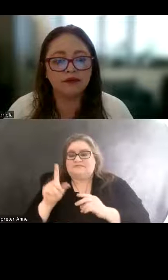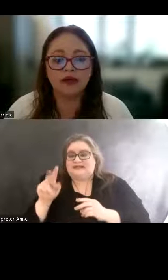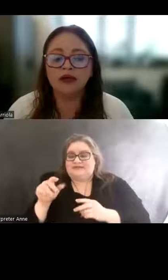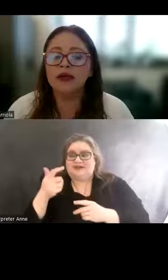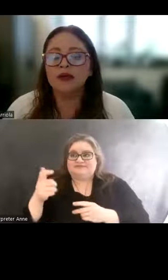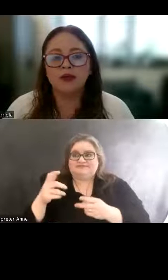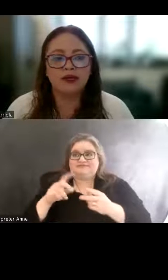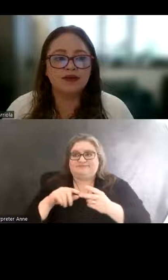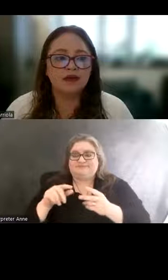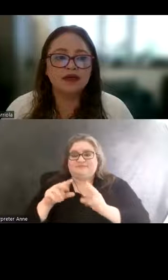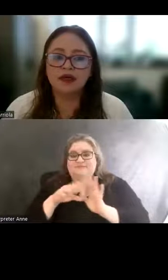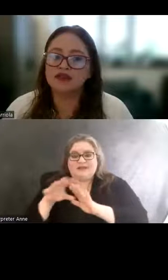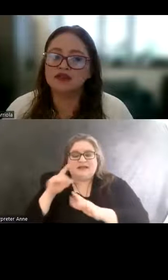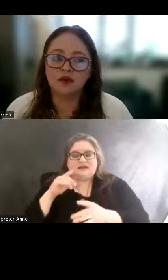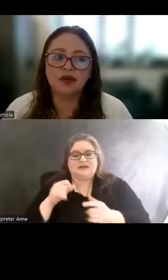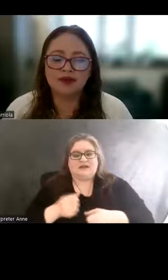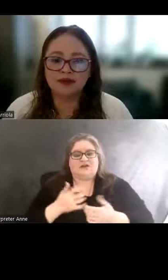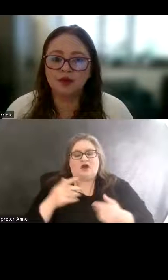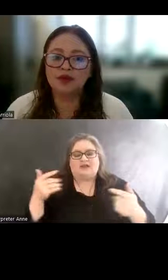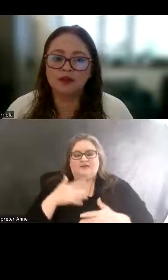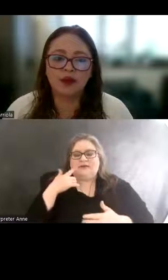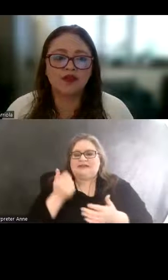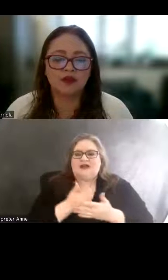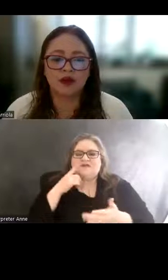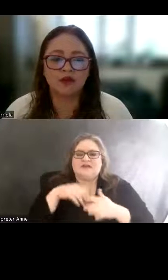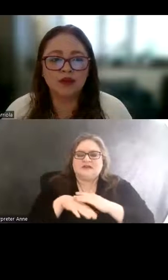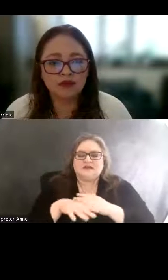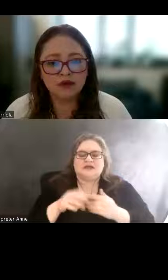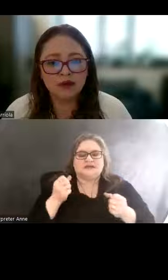of fear, because everything is so accessible.